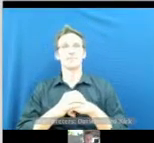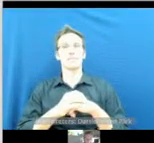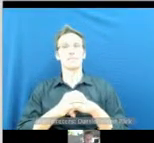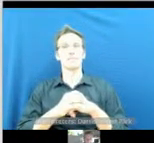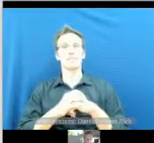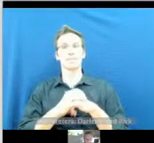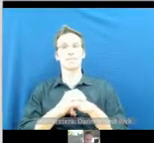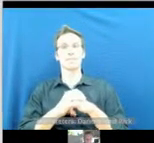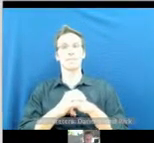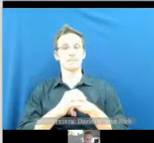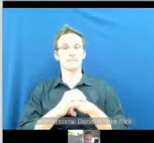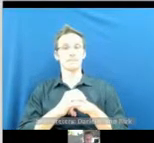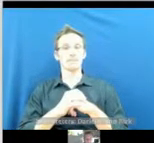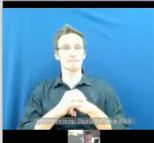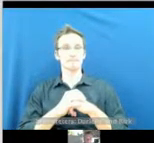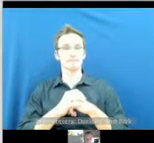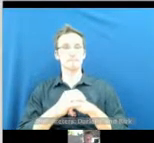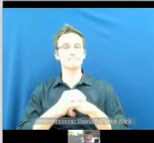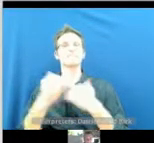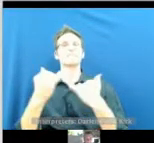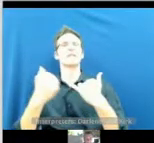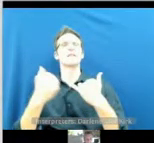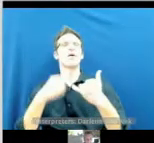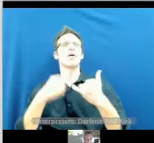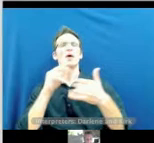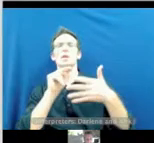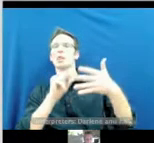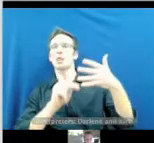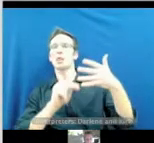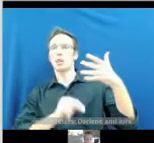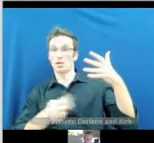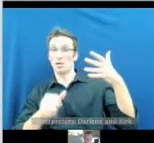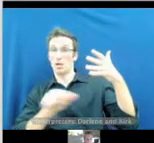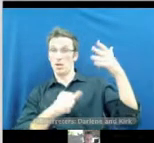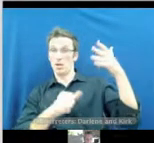I'm going to look up ahead and see if there are more questions to address.